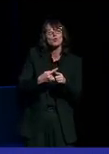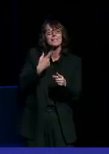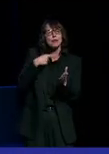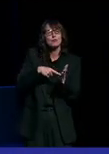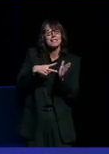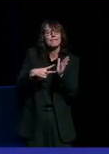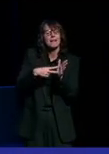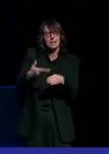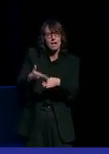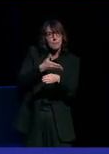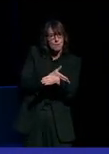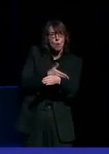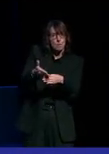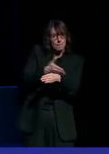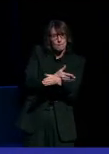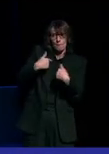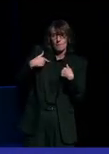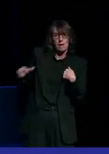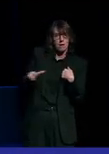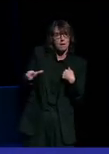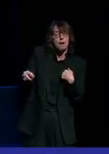Theresa Villiers.